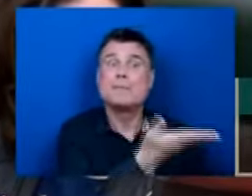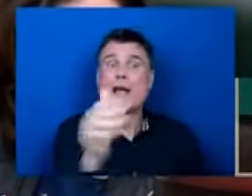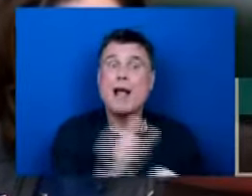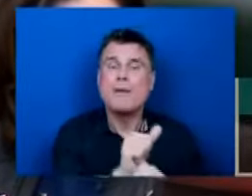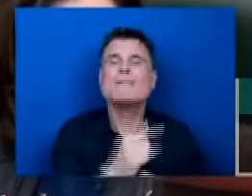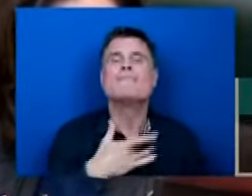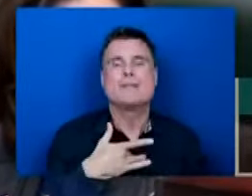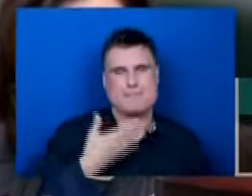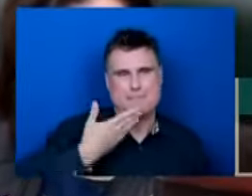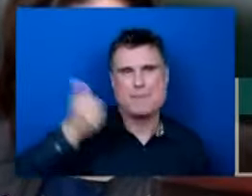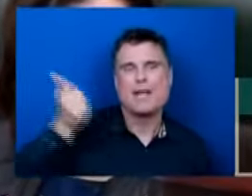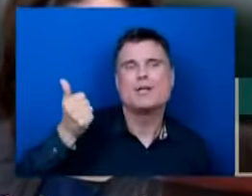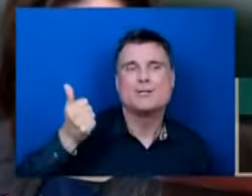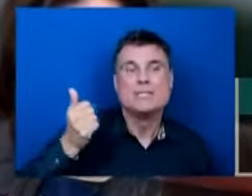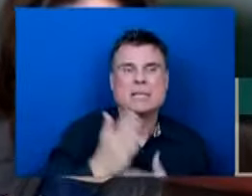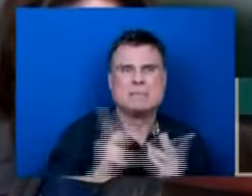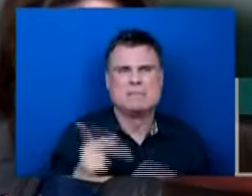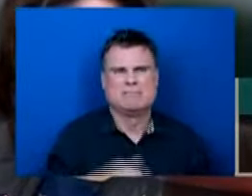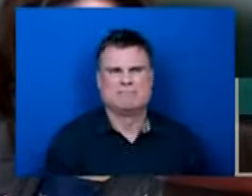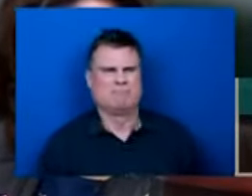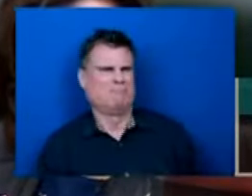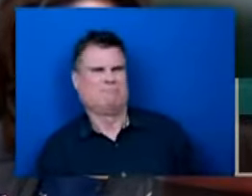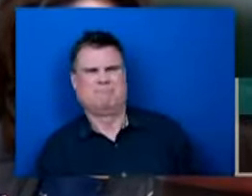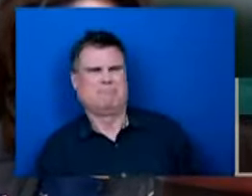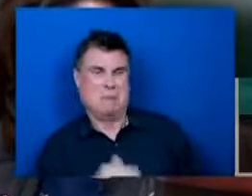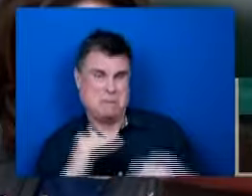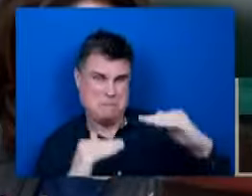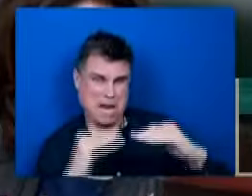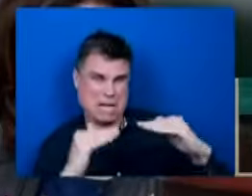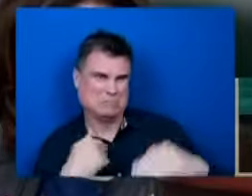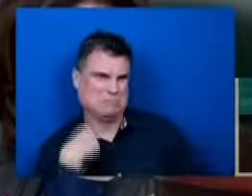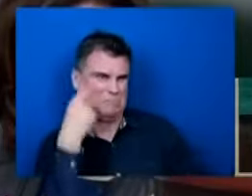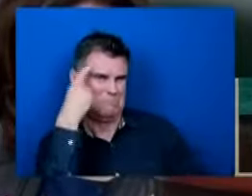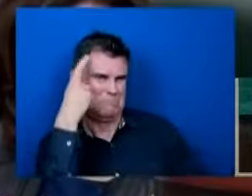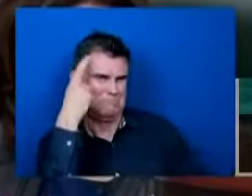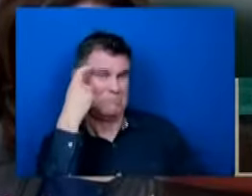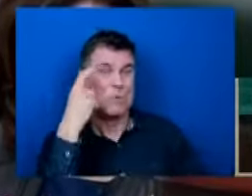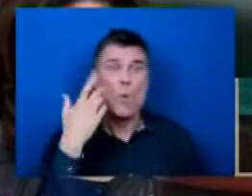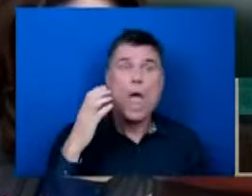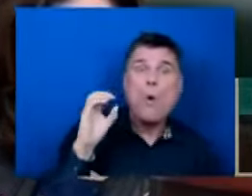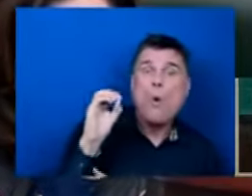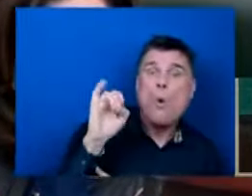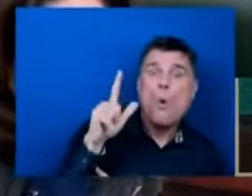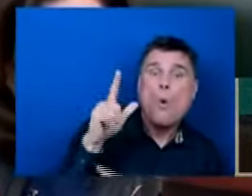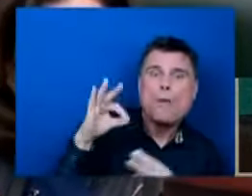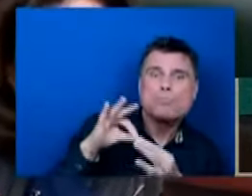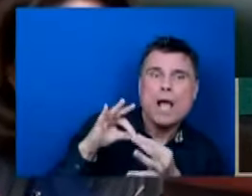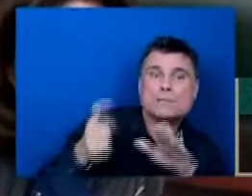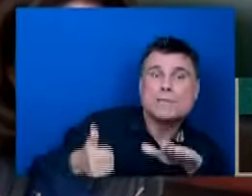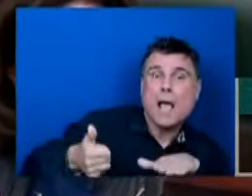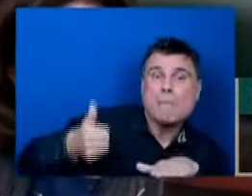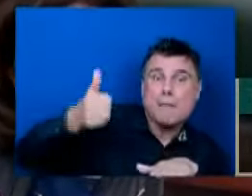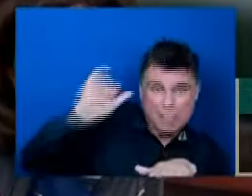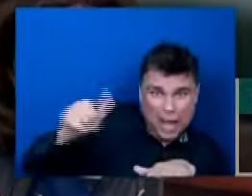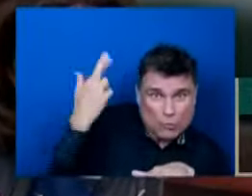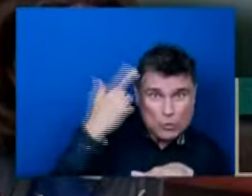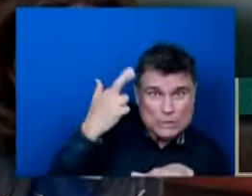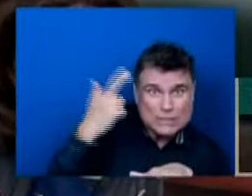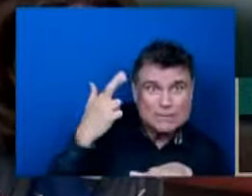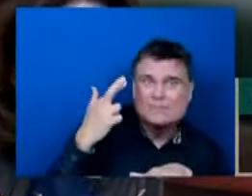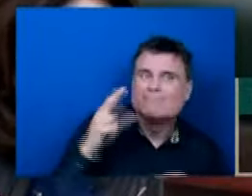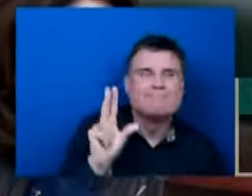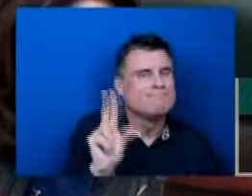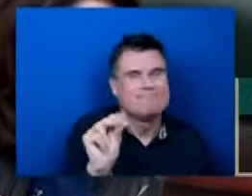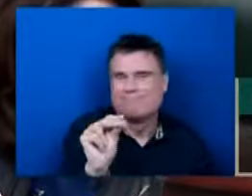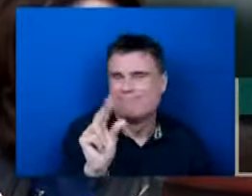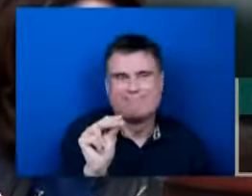only reason for the balanced budget I've tabled today. To respond, I would say two things. First, yes,